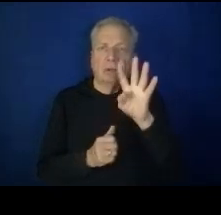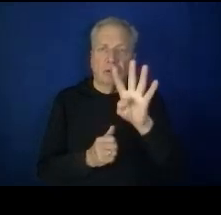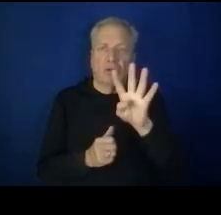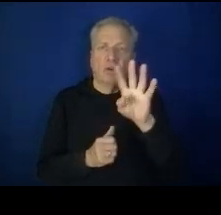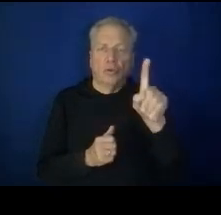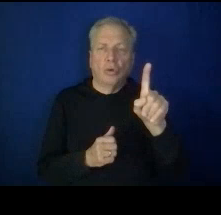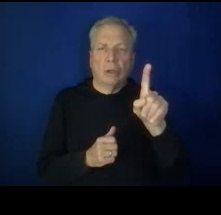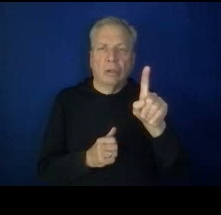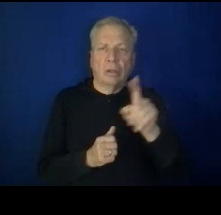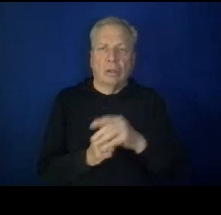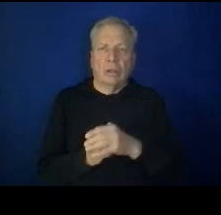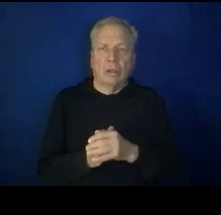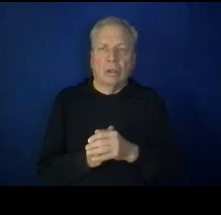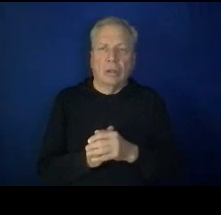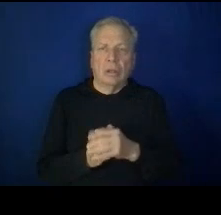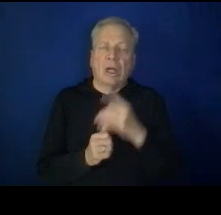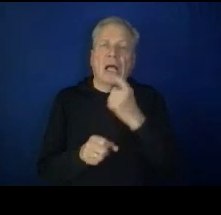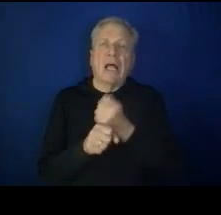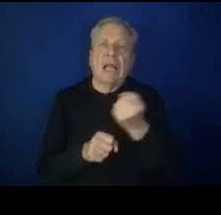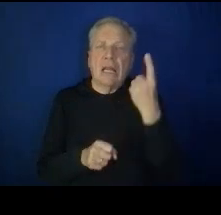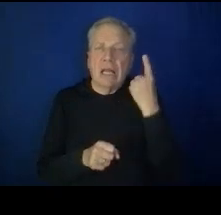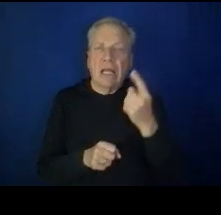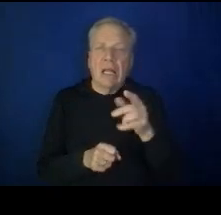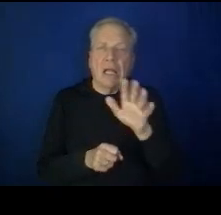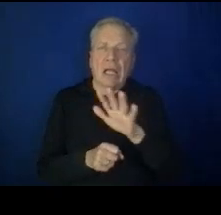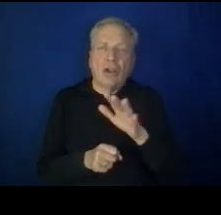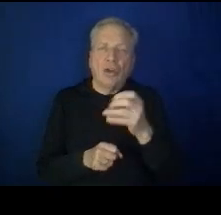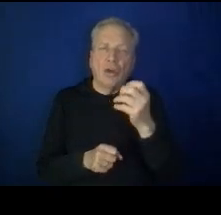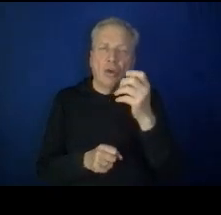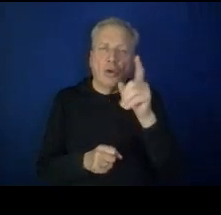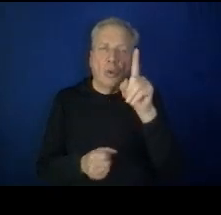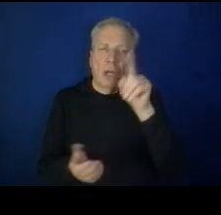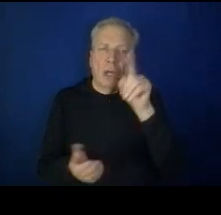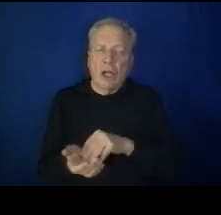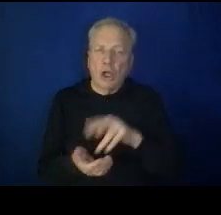41. Last year it was about 1,200.